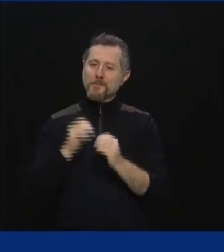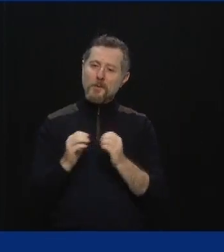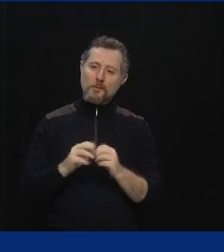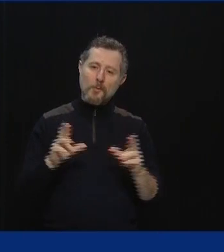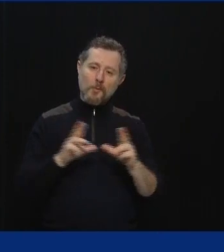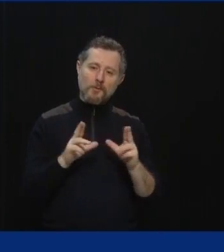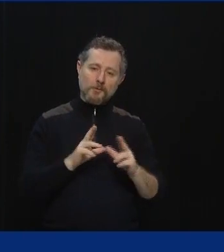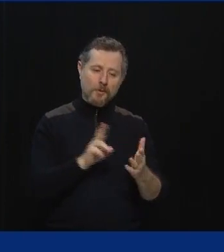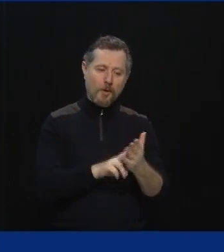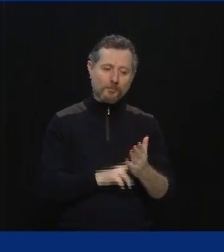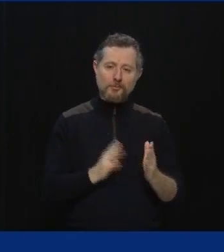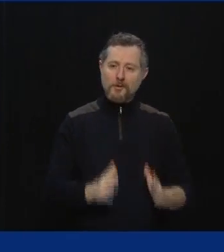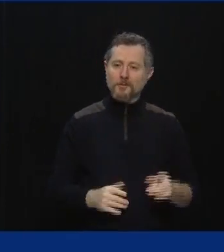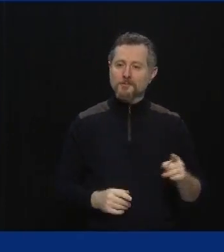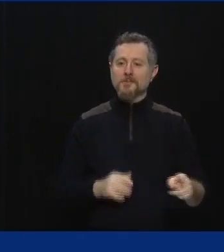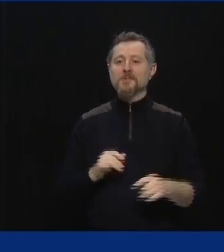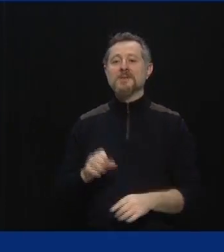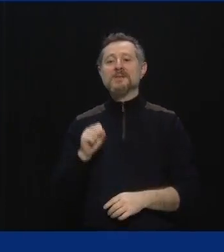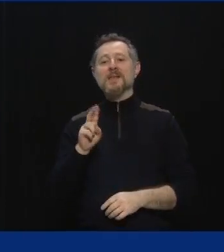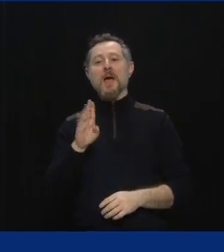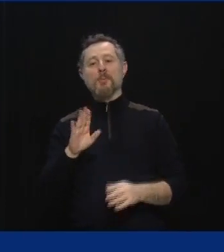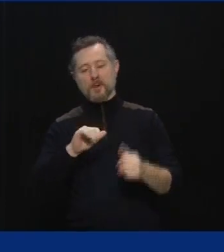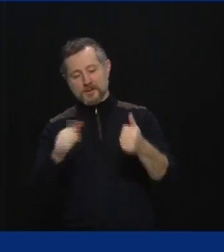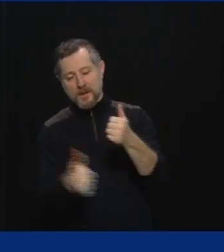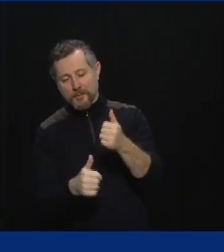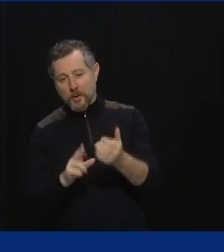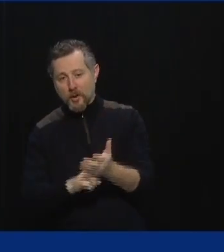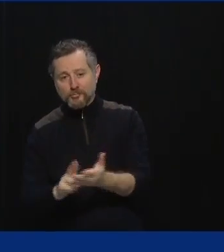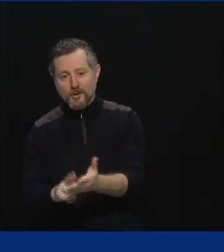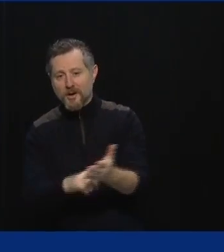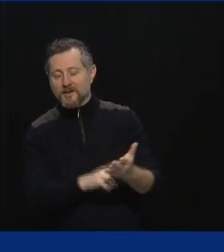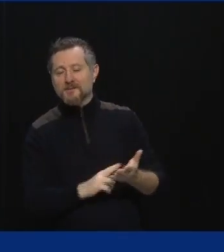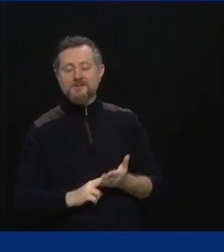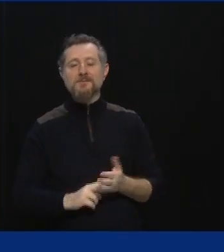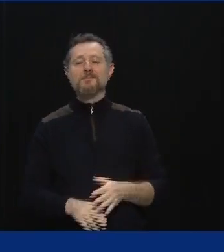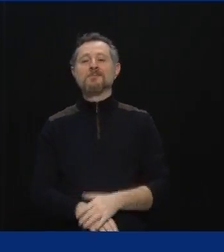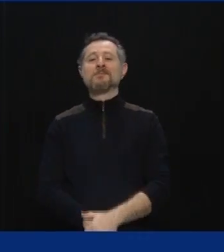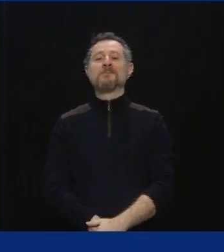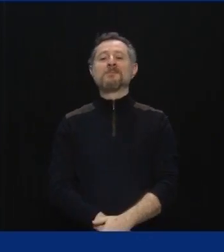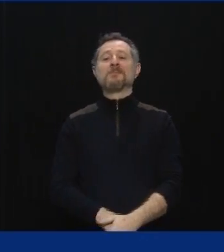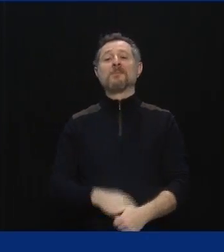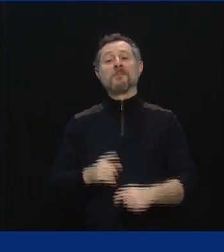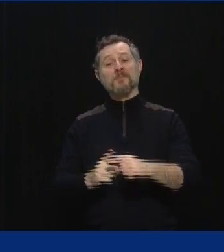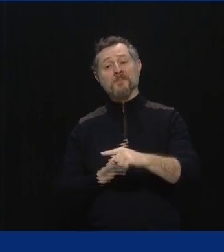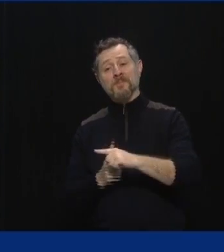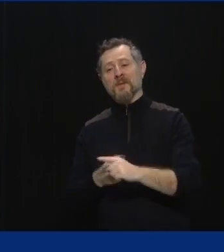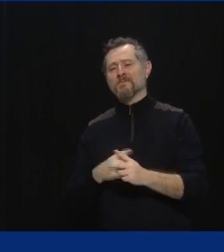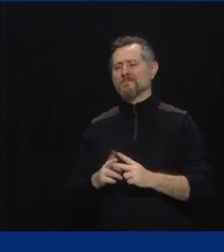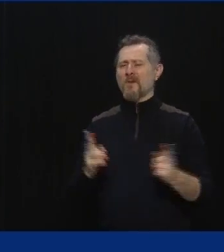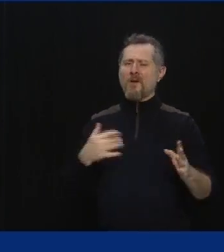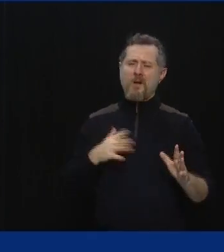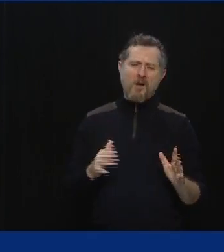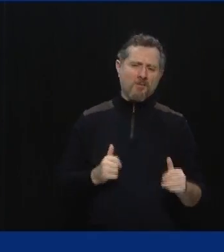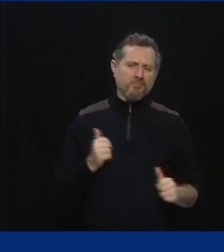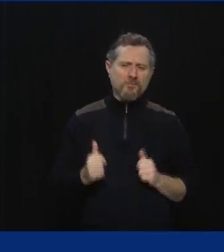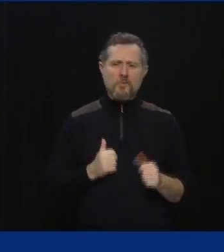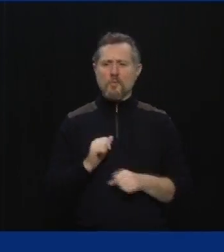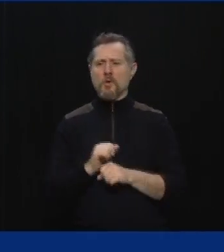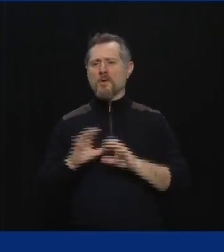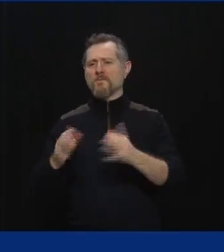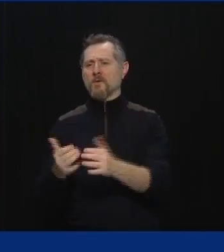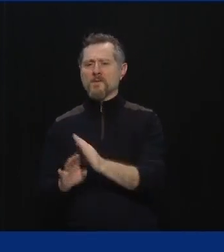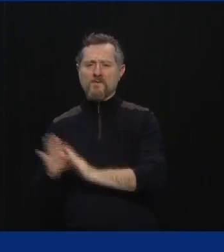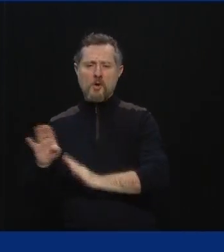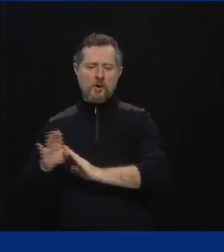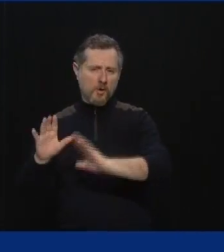and subcontractors as well to expand their opportunities, as well as a very, very aggressive workforce development component. You know,